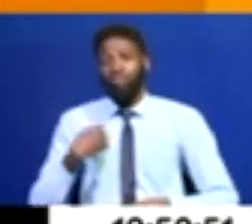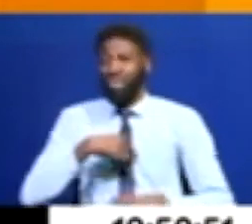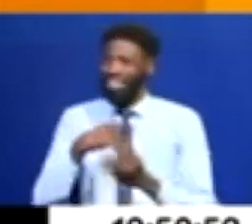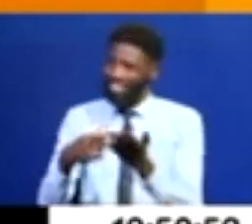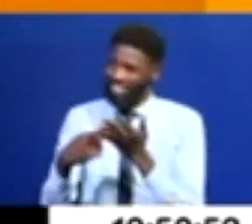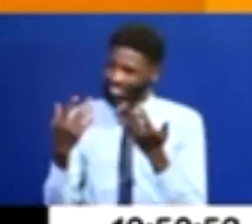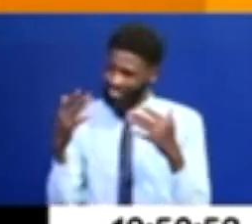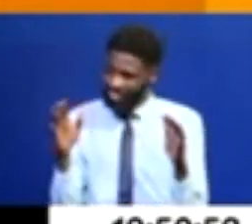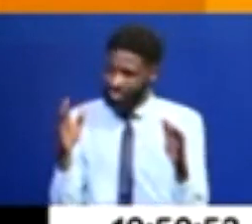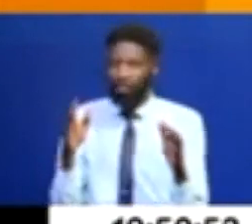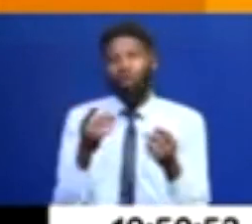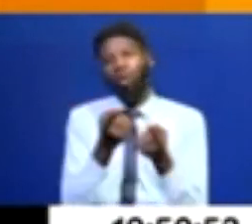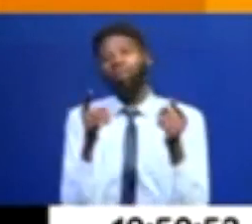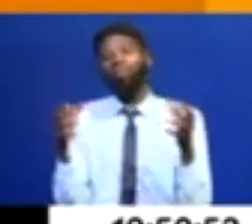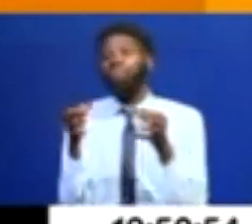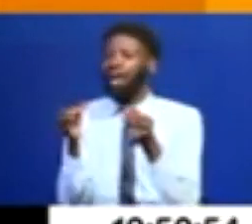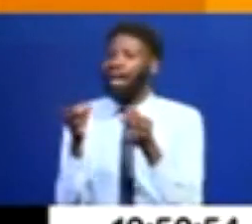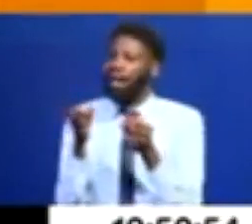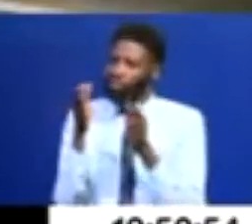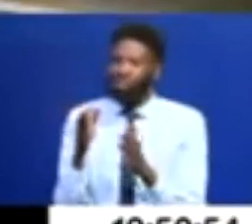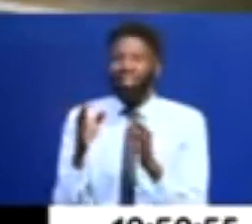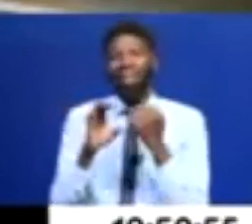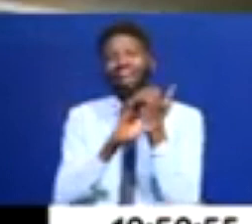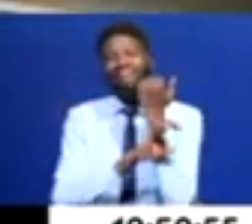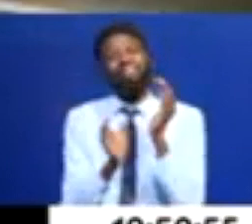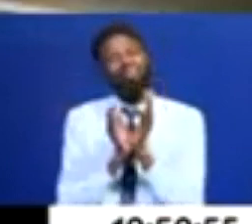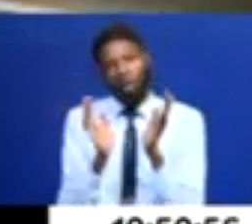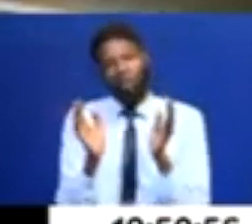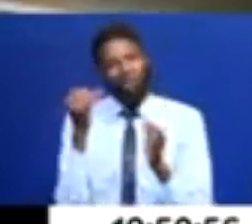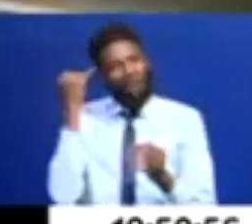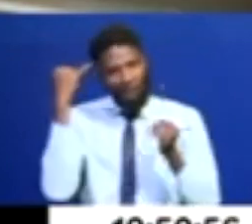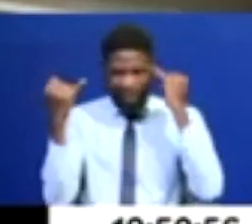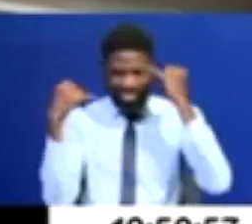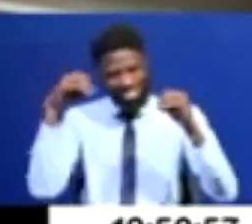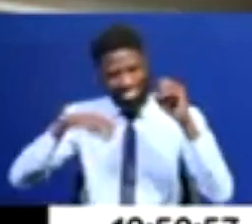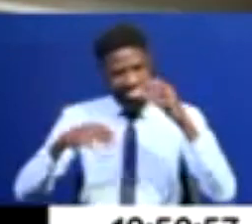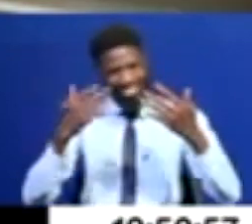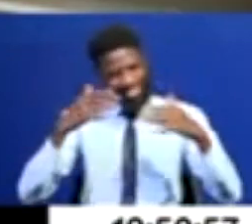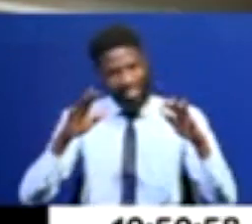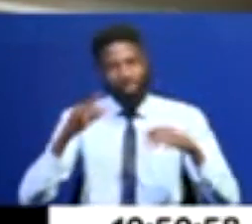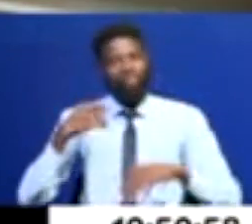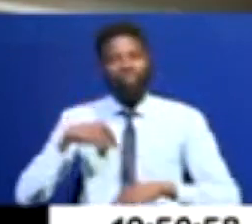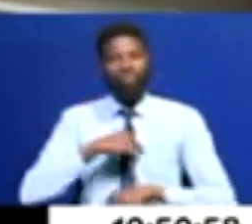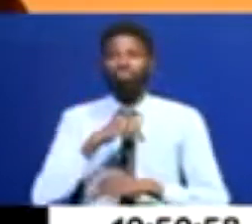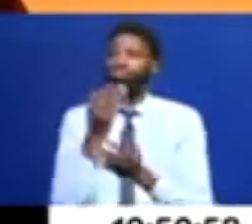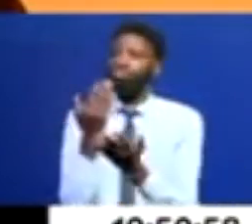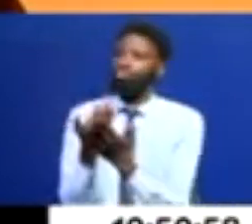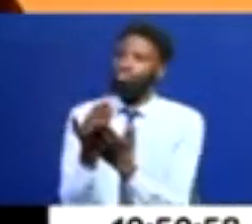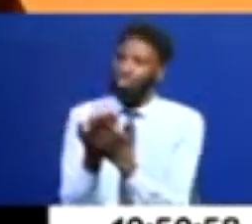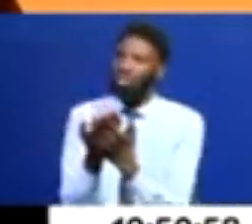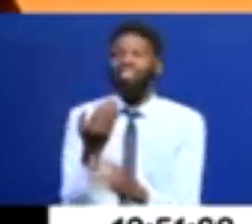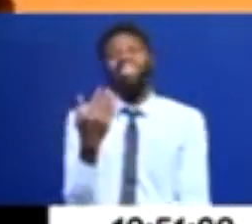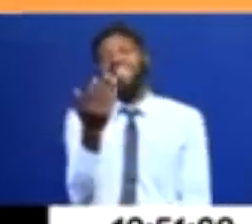we involved all the accountants countrywide. Mm-hmm. They have put their input. We have already submitted this particular document mm-hmm. with a